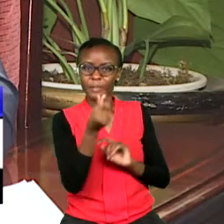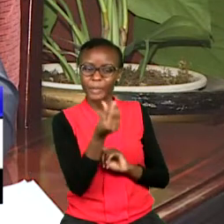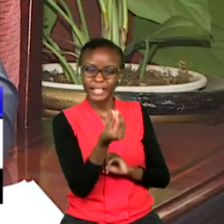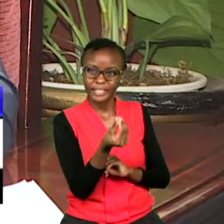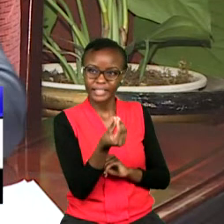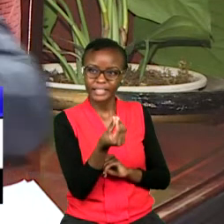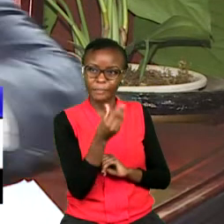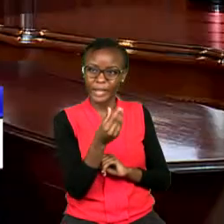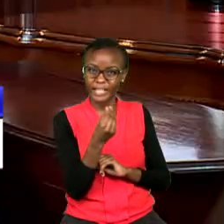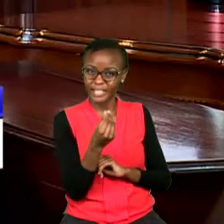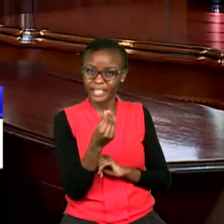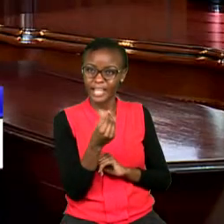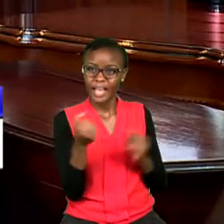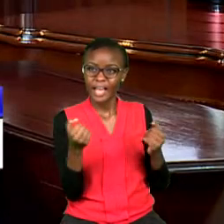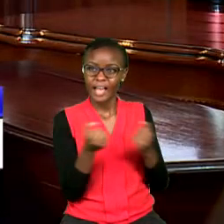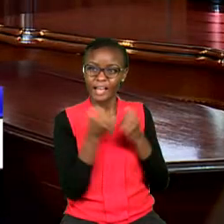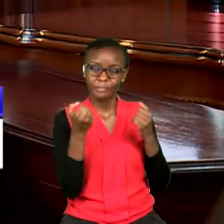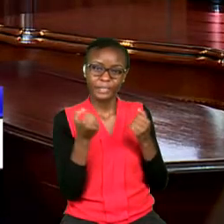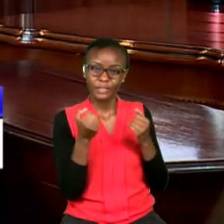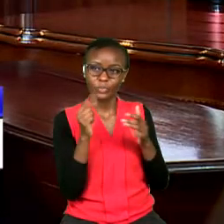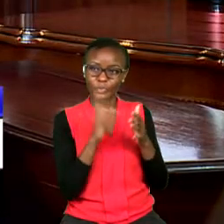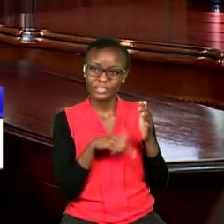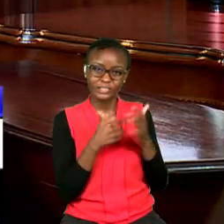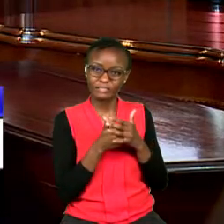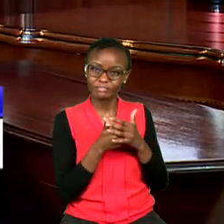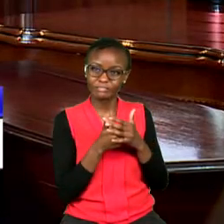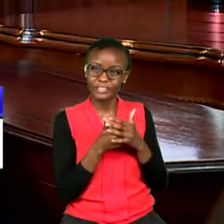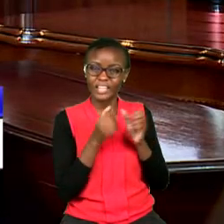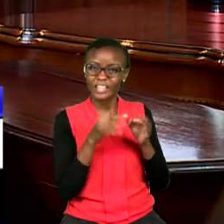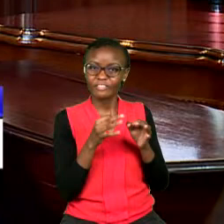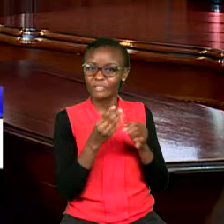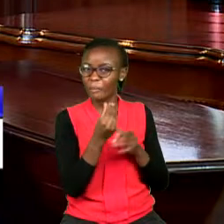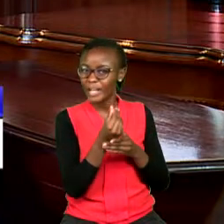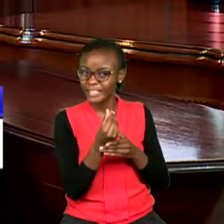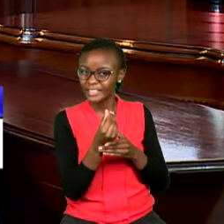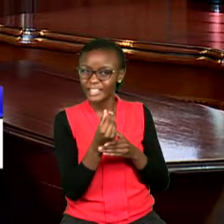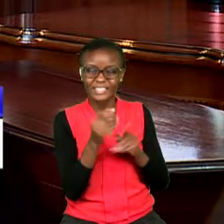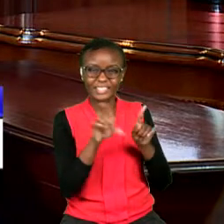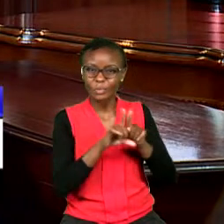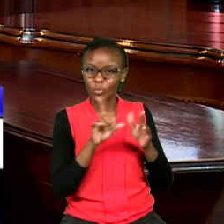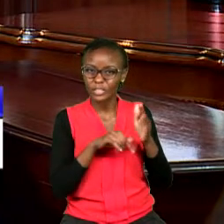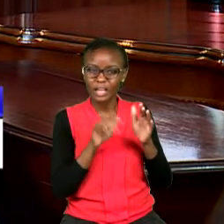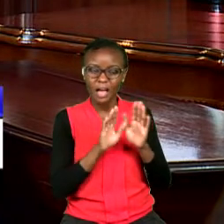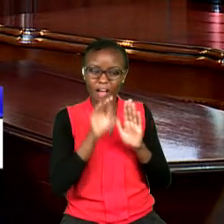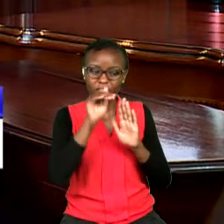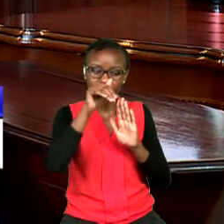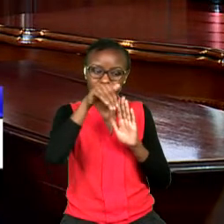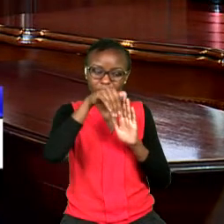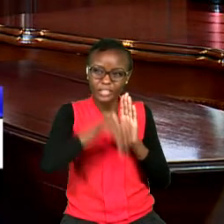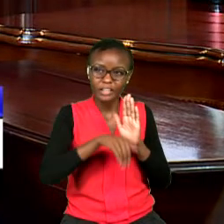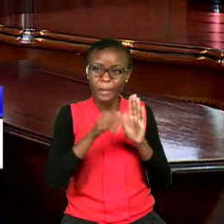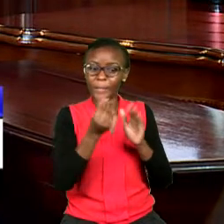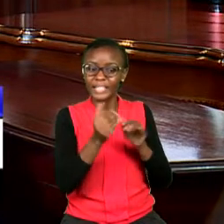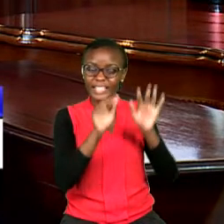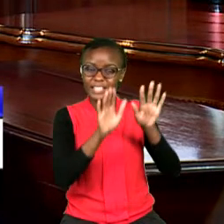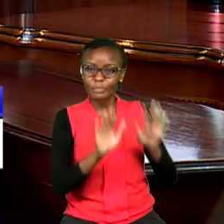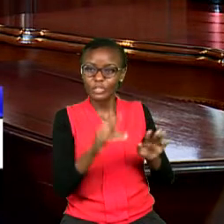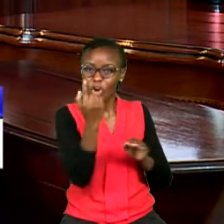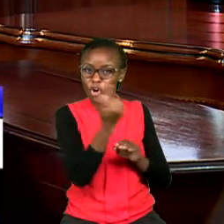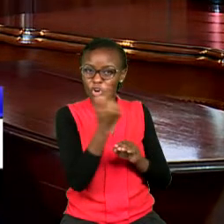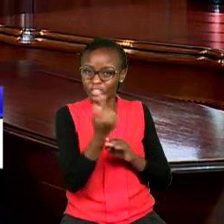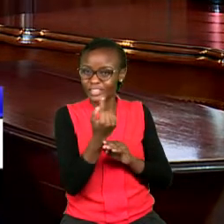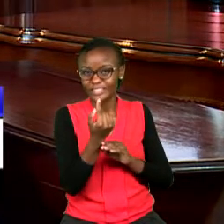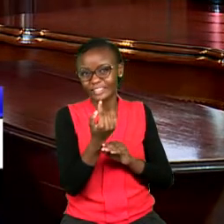follow the curve of diminishing value. Money is only as important as paying